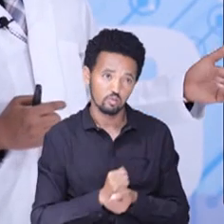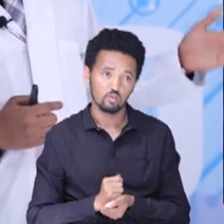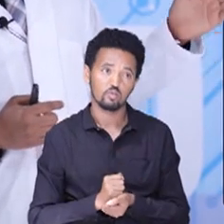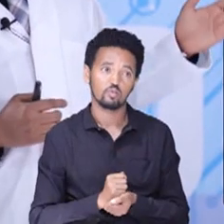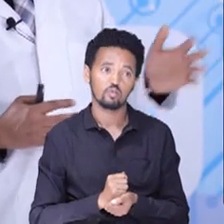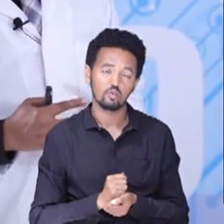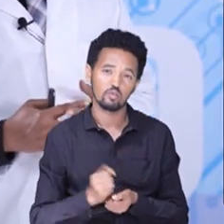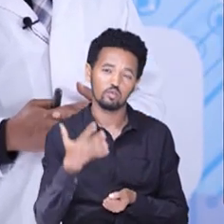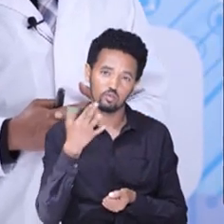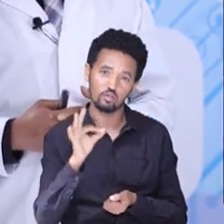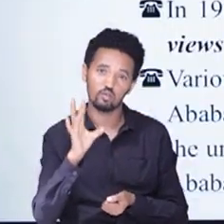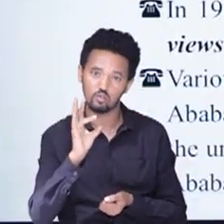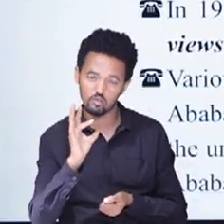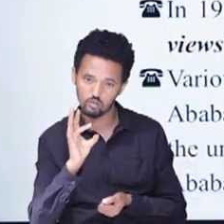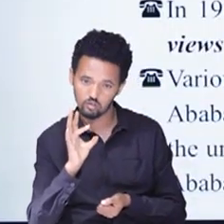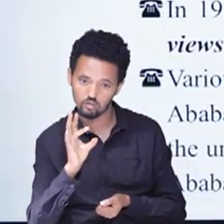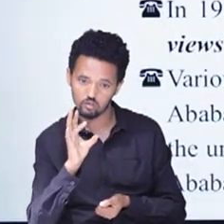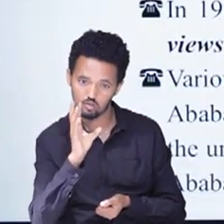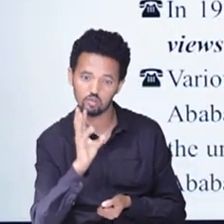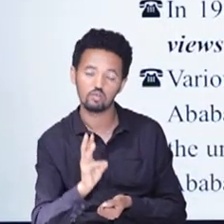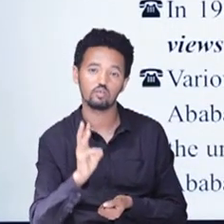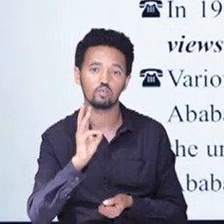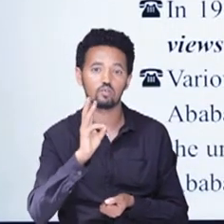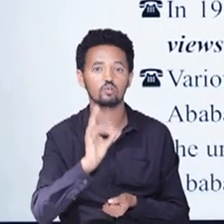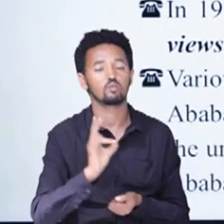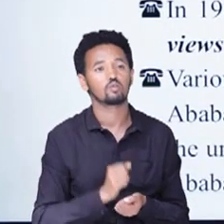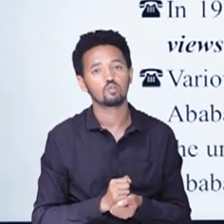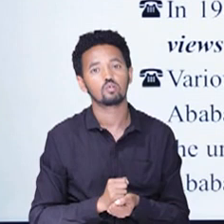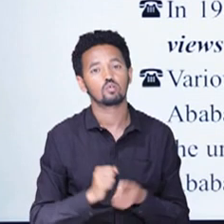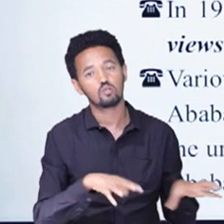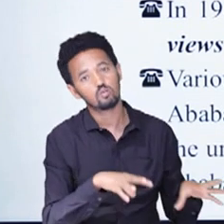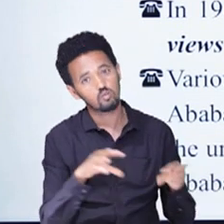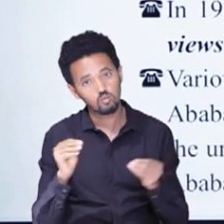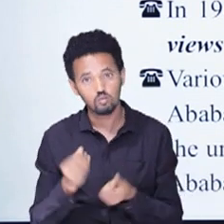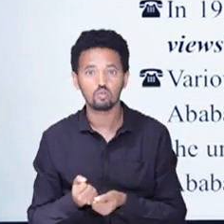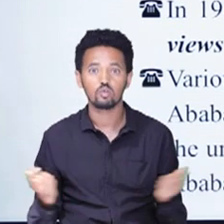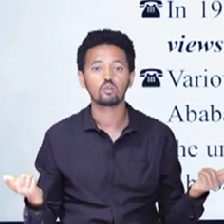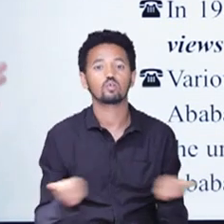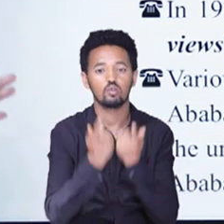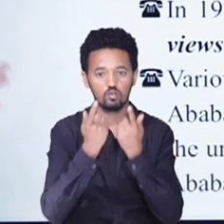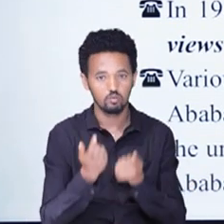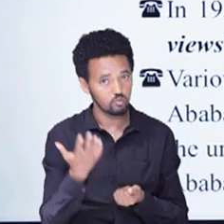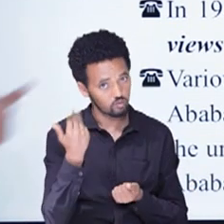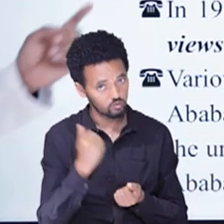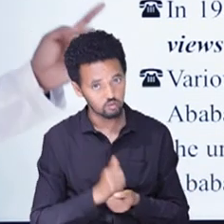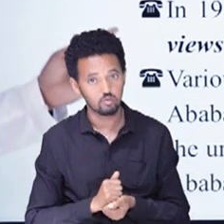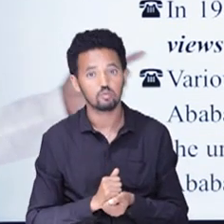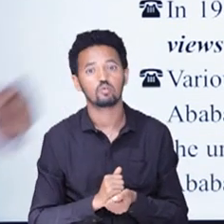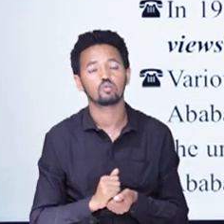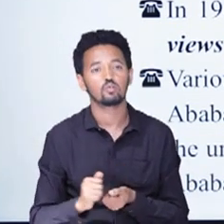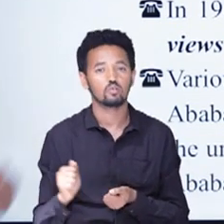the tenancy, in 1967, the student newspaper was replaced by Struggle. The first, News and Views. Second